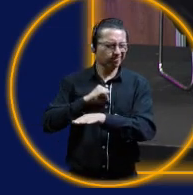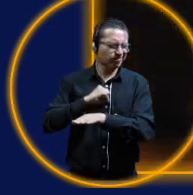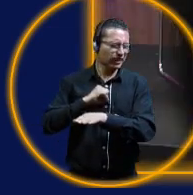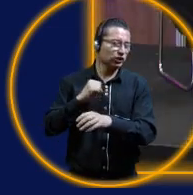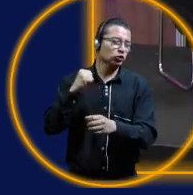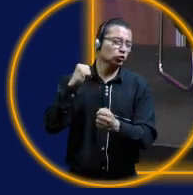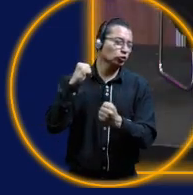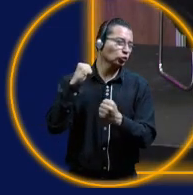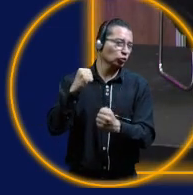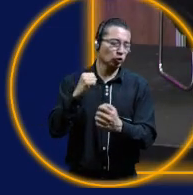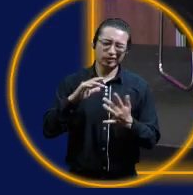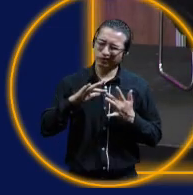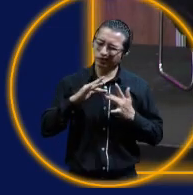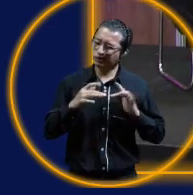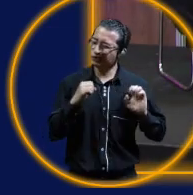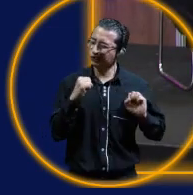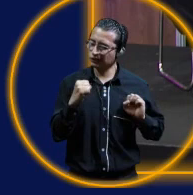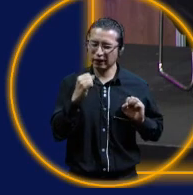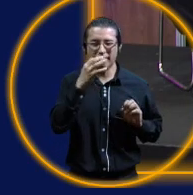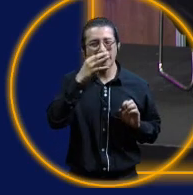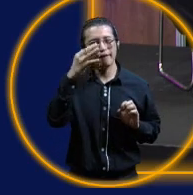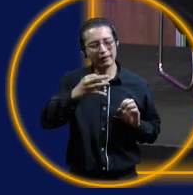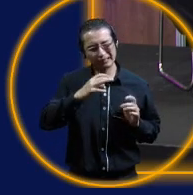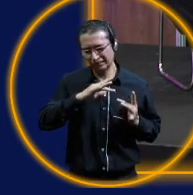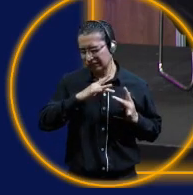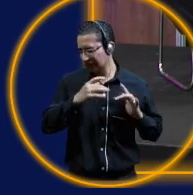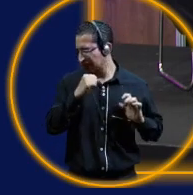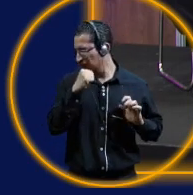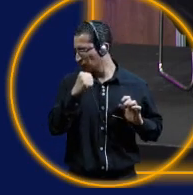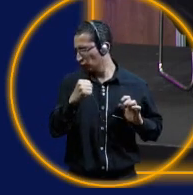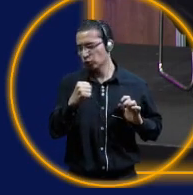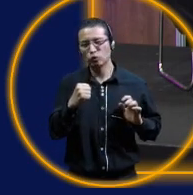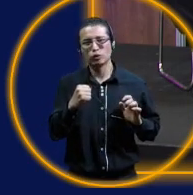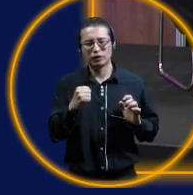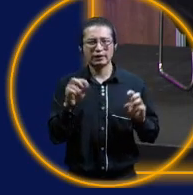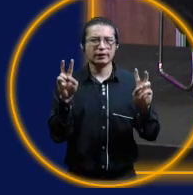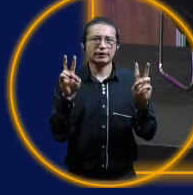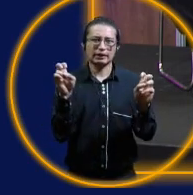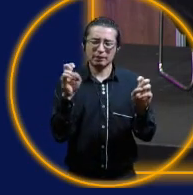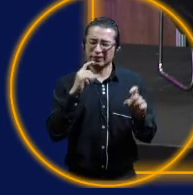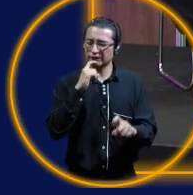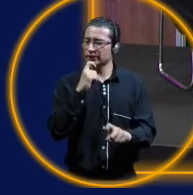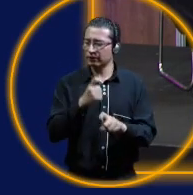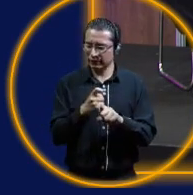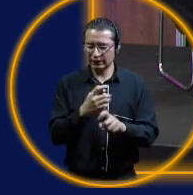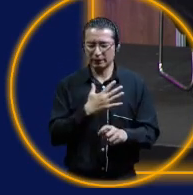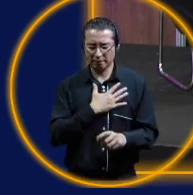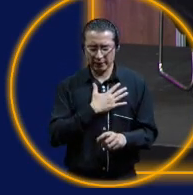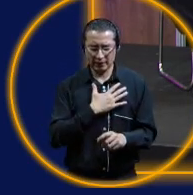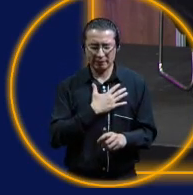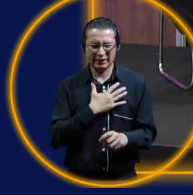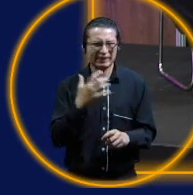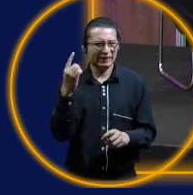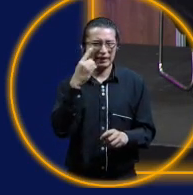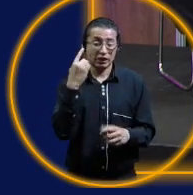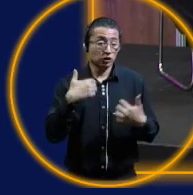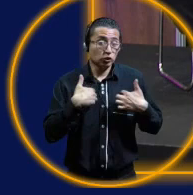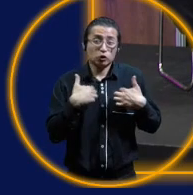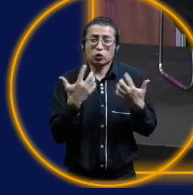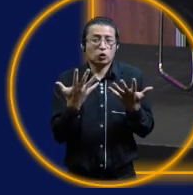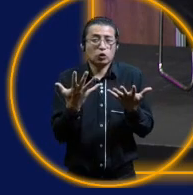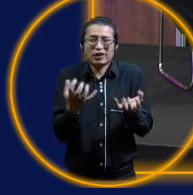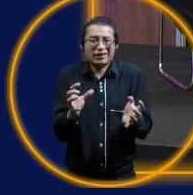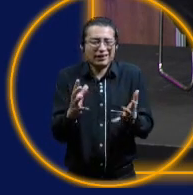and hard stuff in general. And I didn't want that experience of